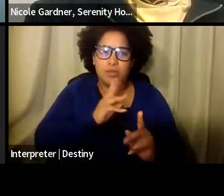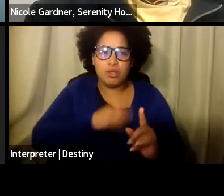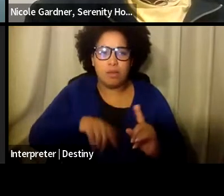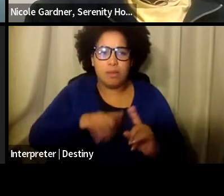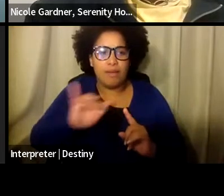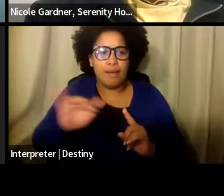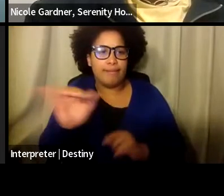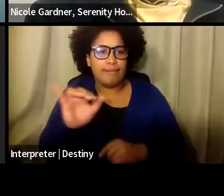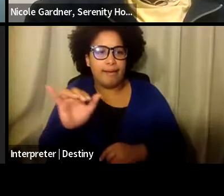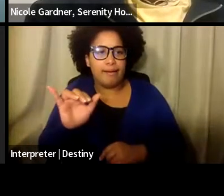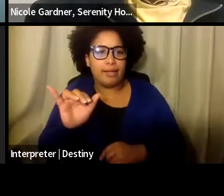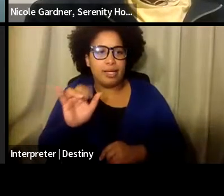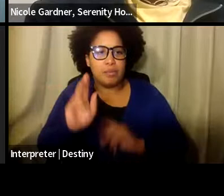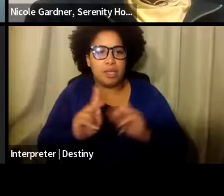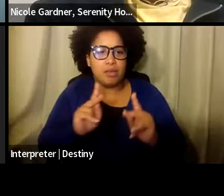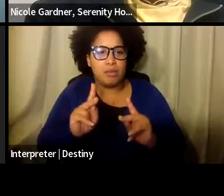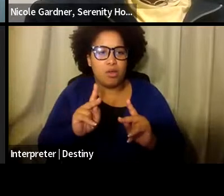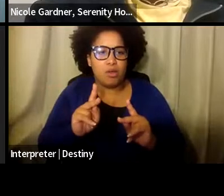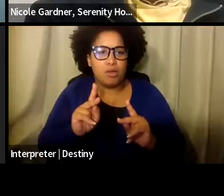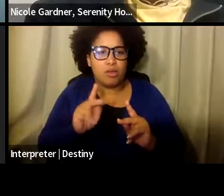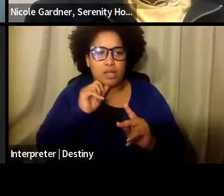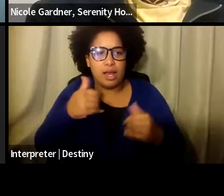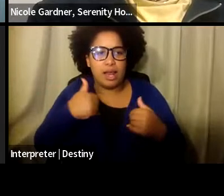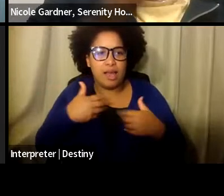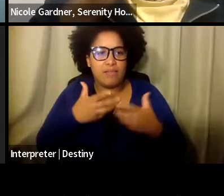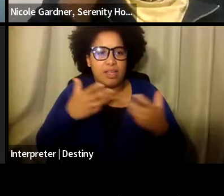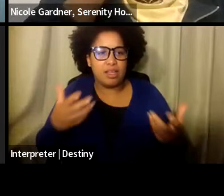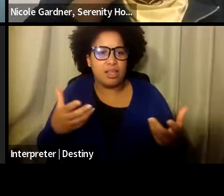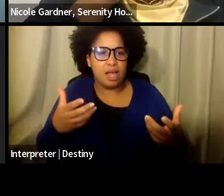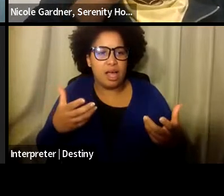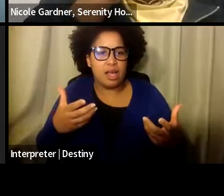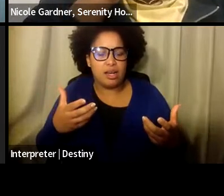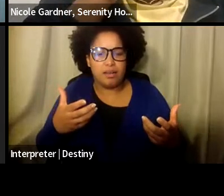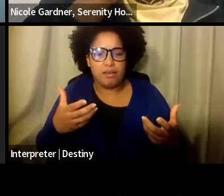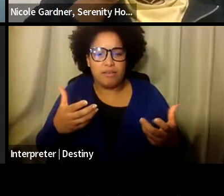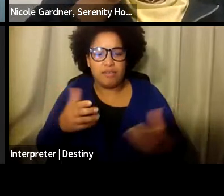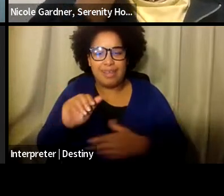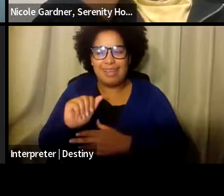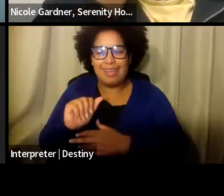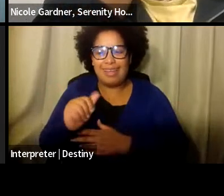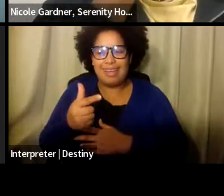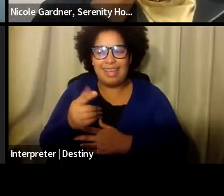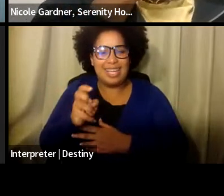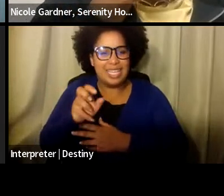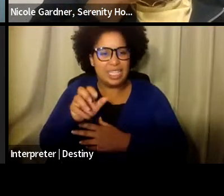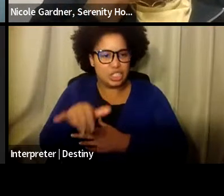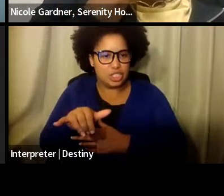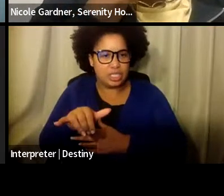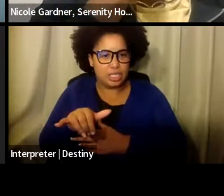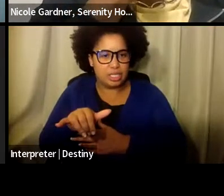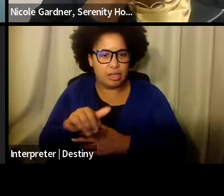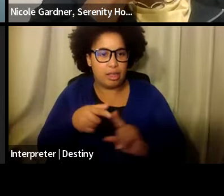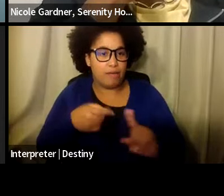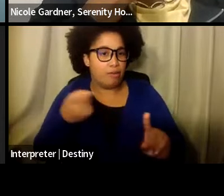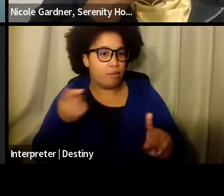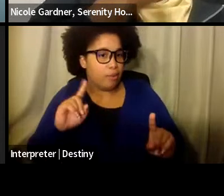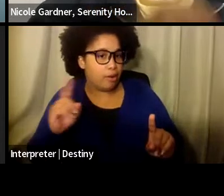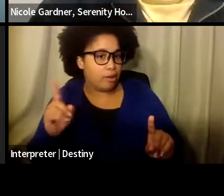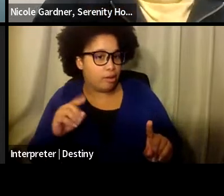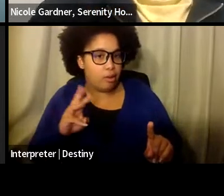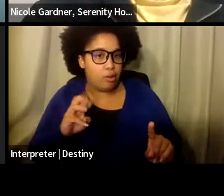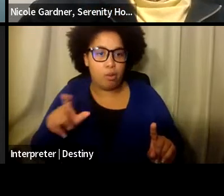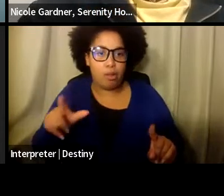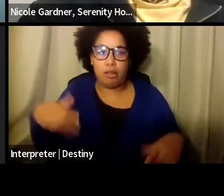as, folks not having a lot of sense of agency. Well, where did that come from?